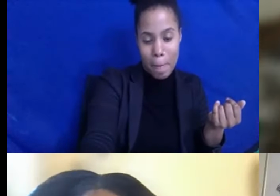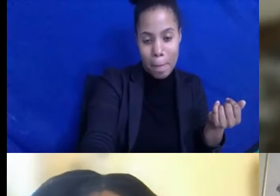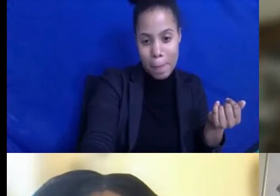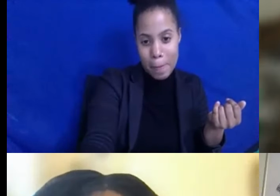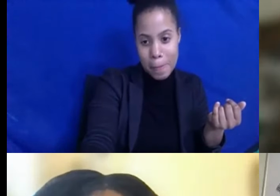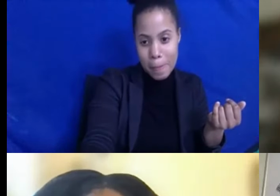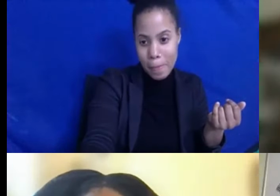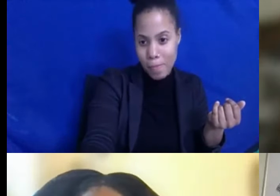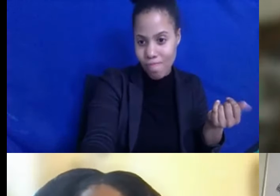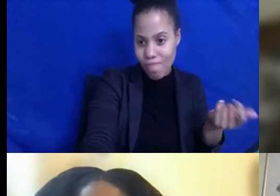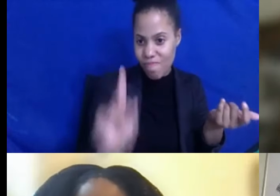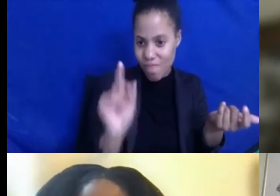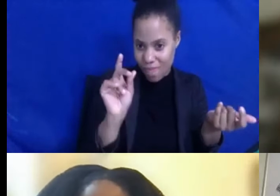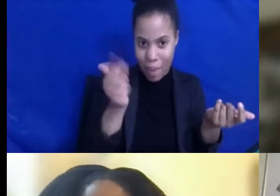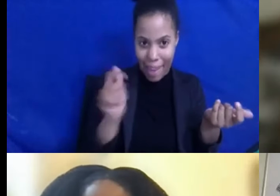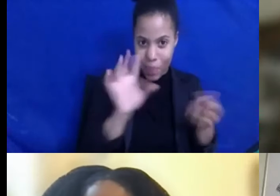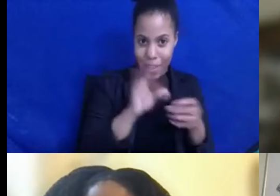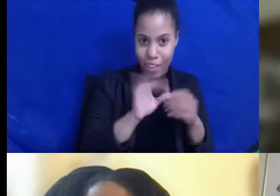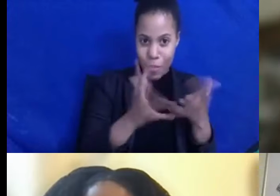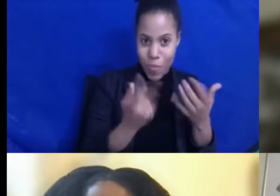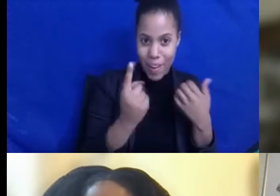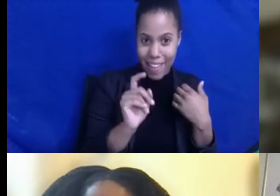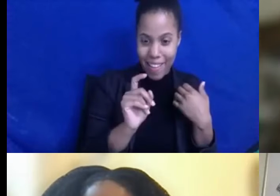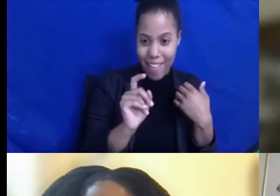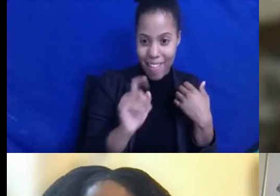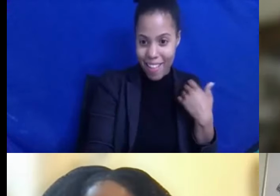was anyone in group one? Was this a group that?